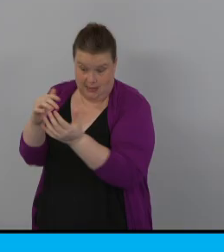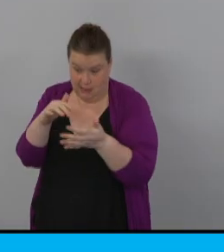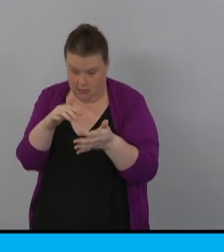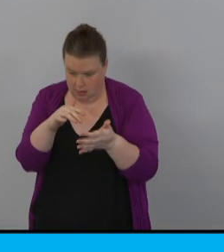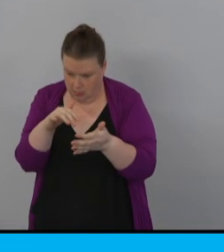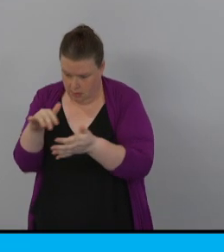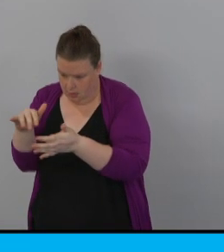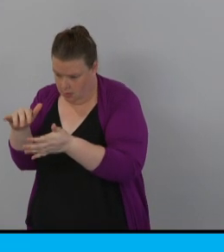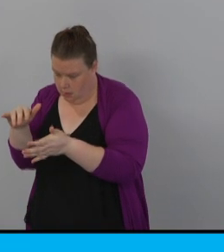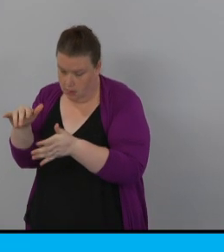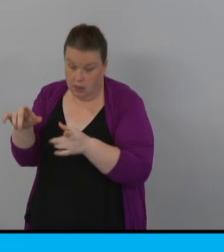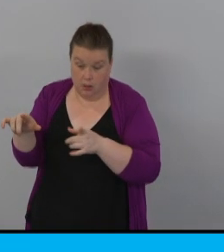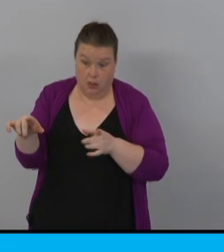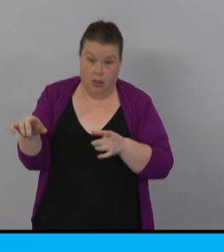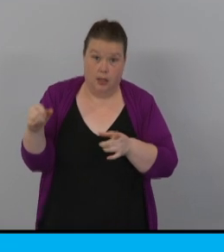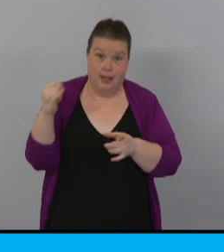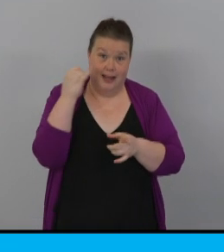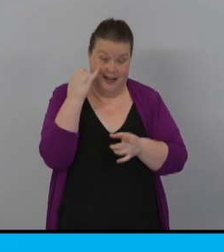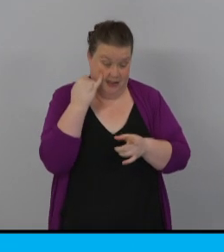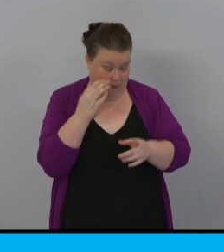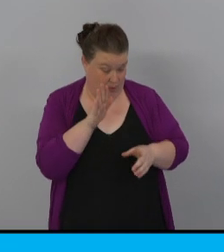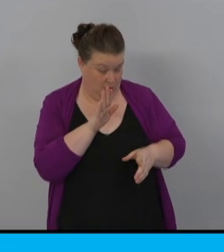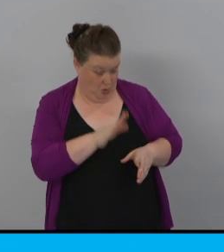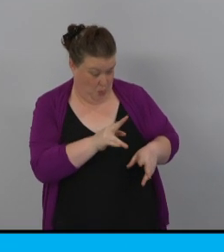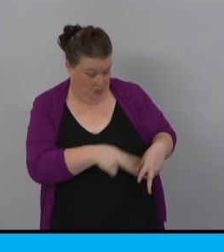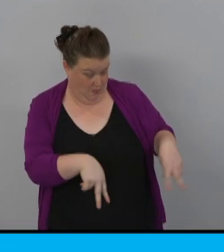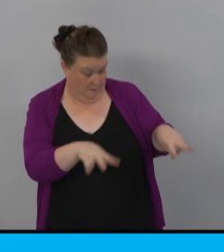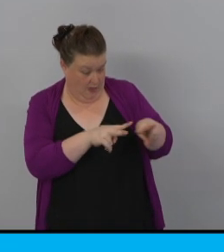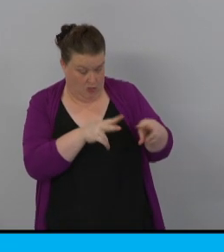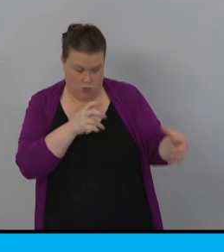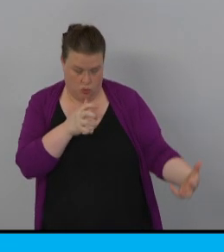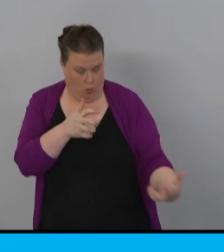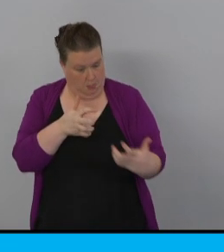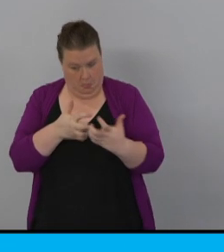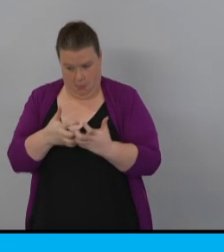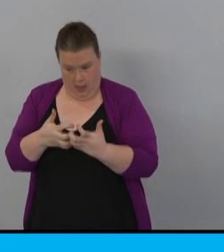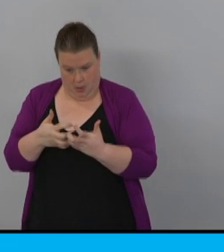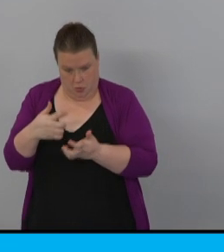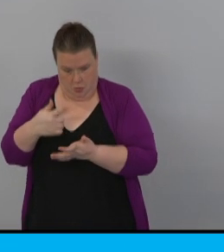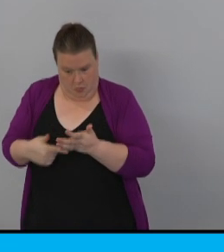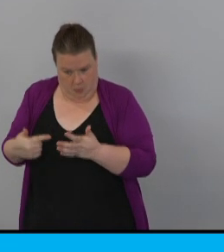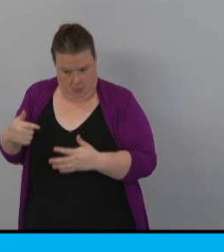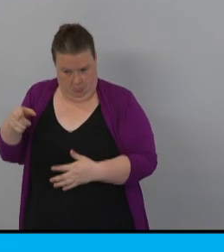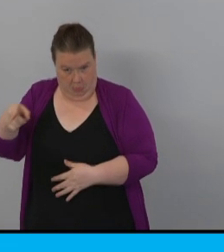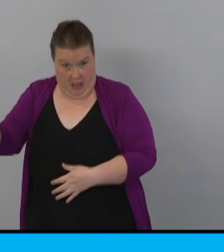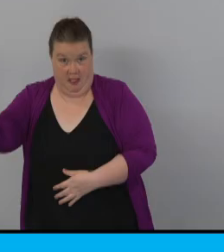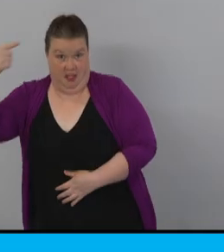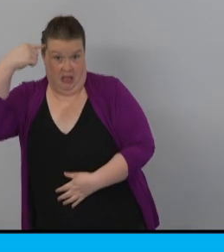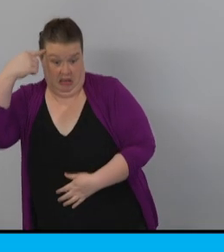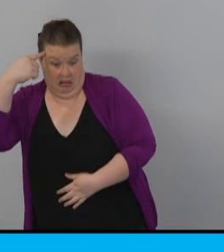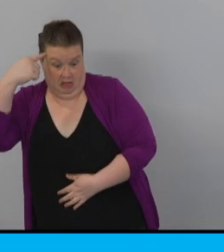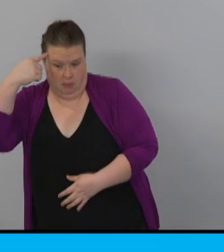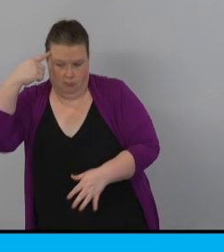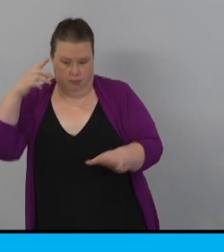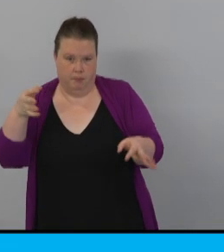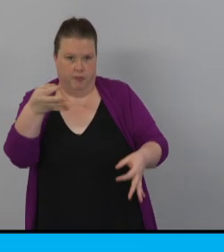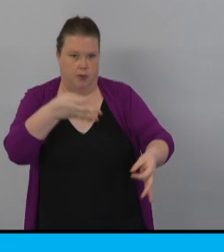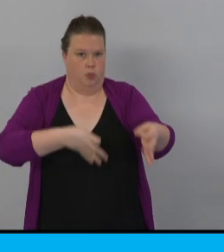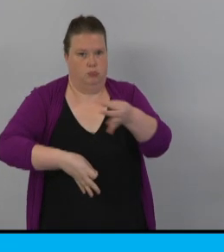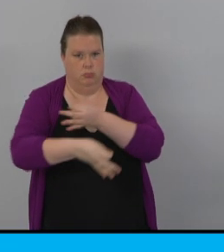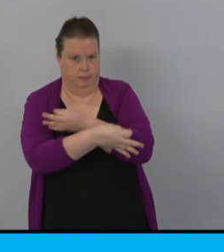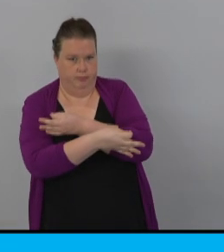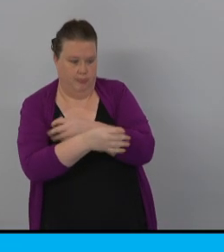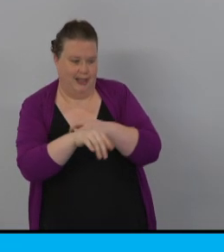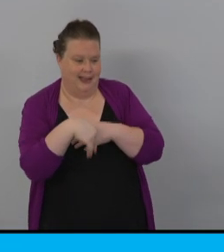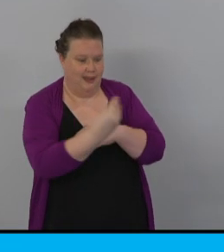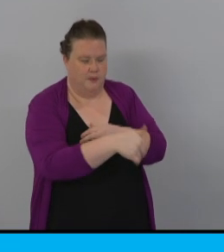think they should be, they will give you state values rather than local values. So then the tax rate is comprised of two rates: